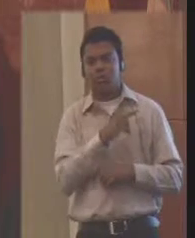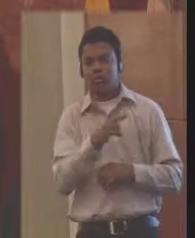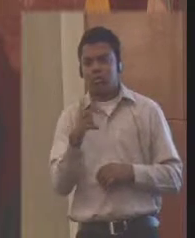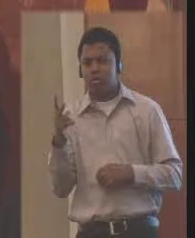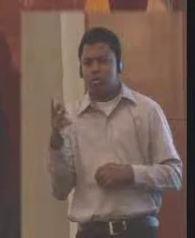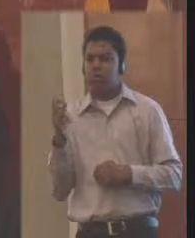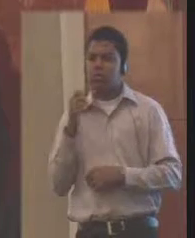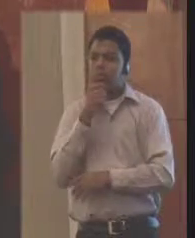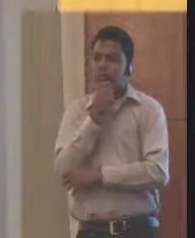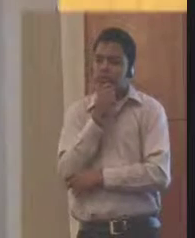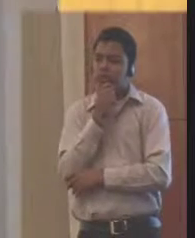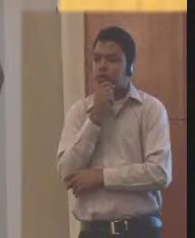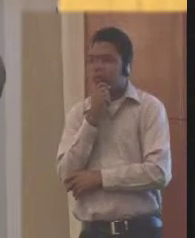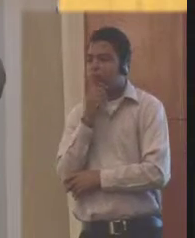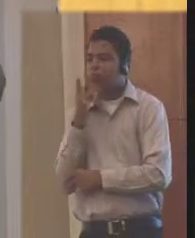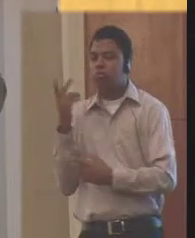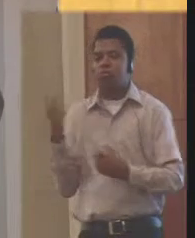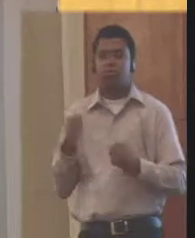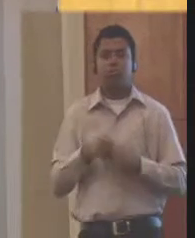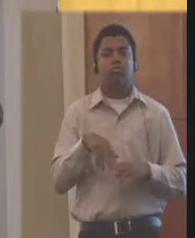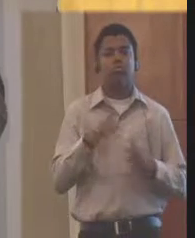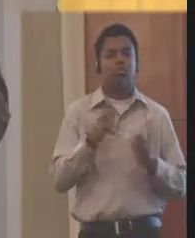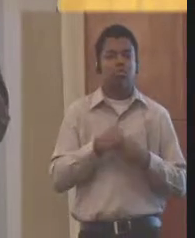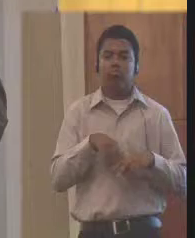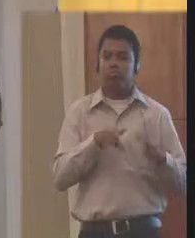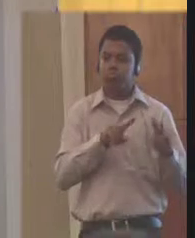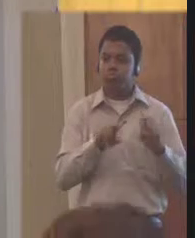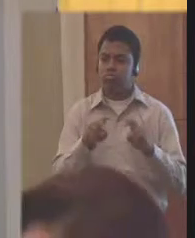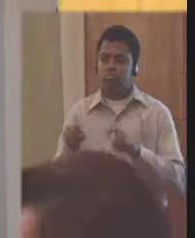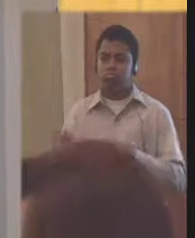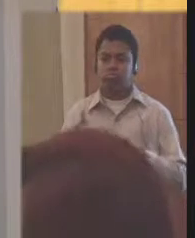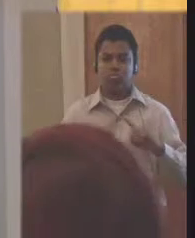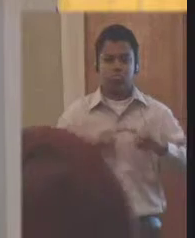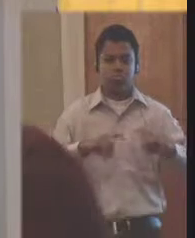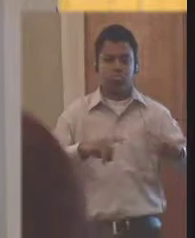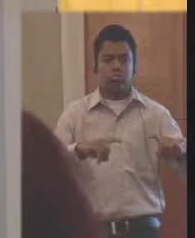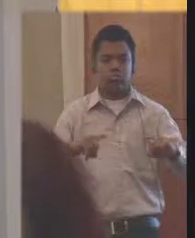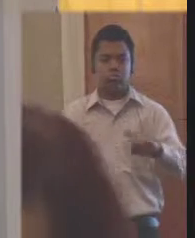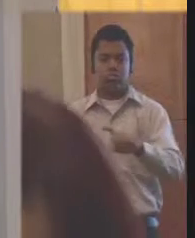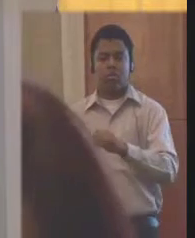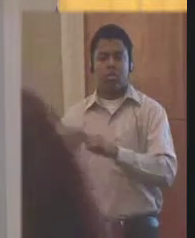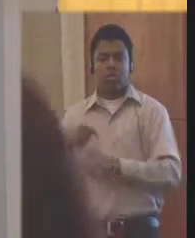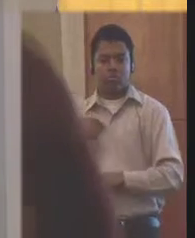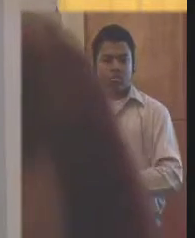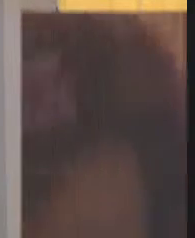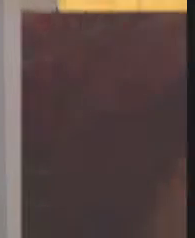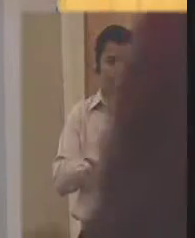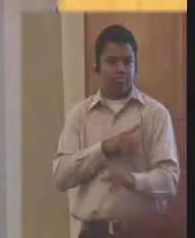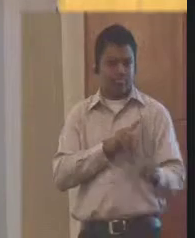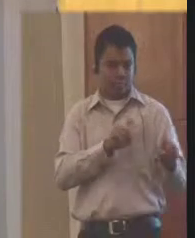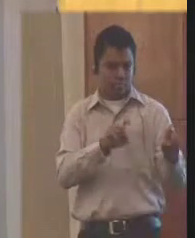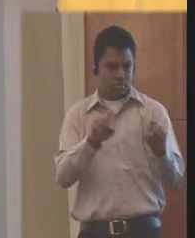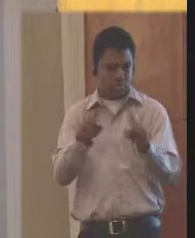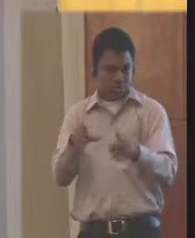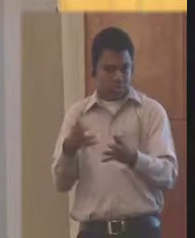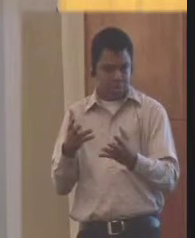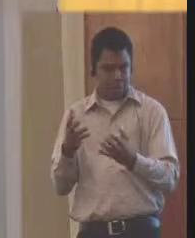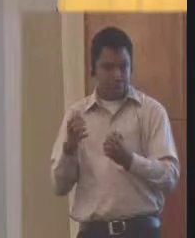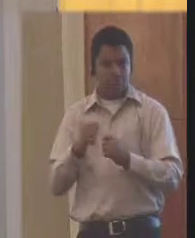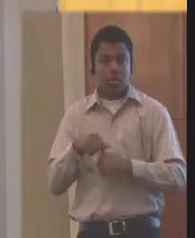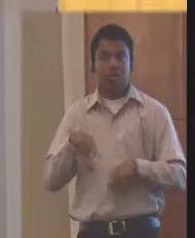I do, I'd just like to take the attention of everyone in the room, if I may. If I could ask anyone who is from